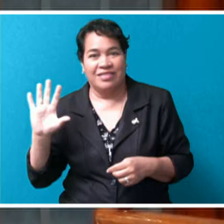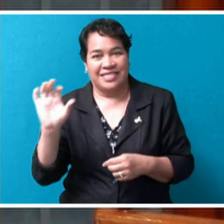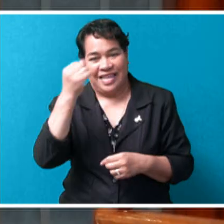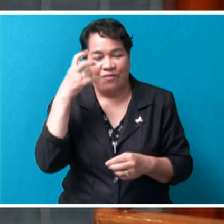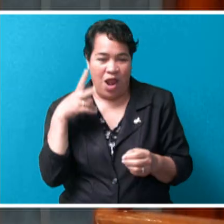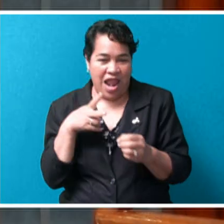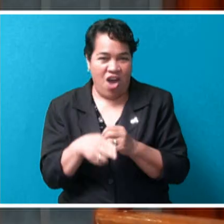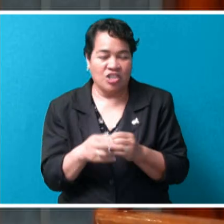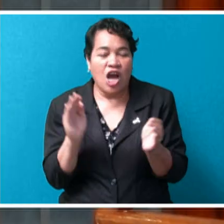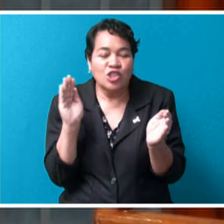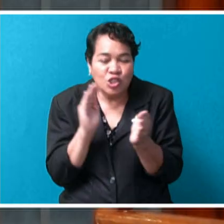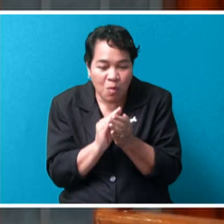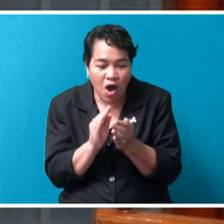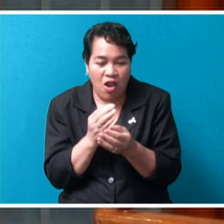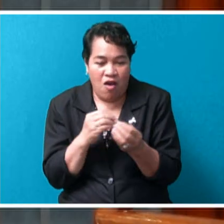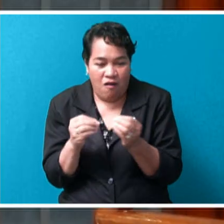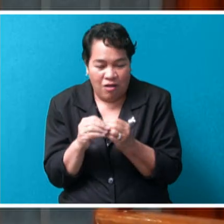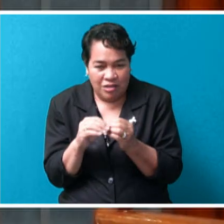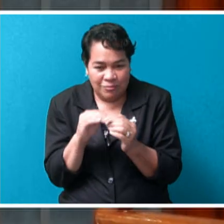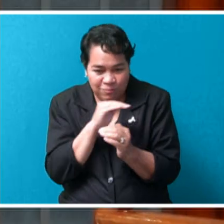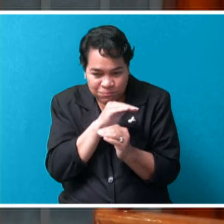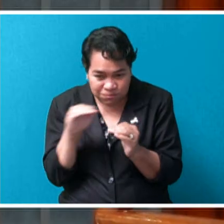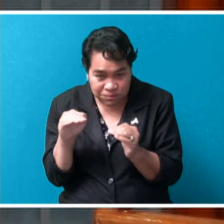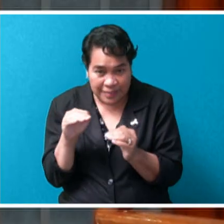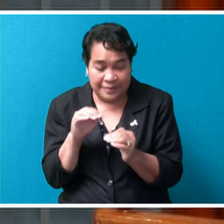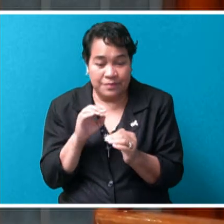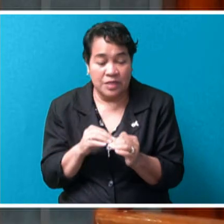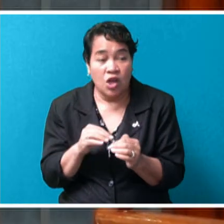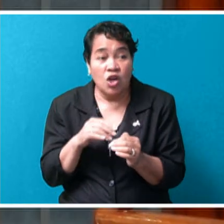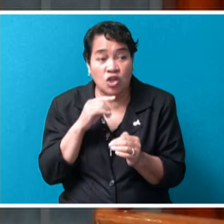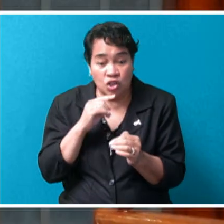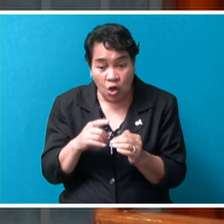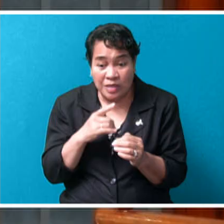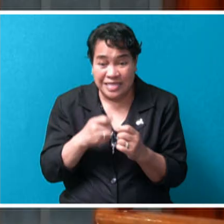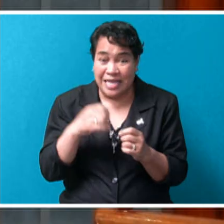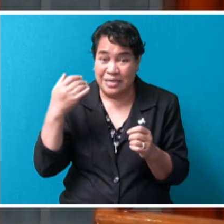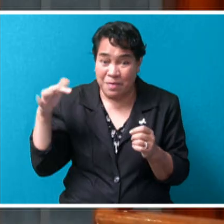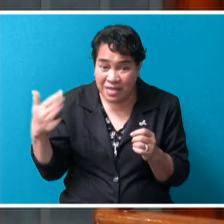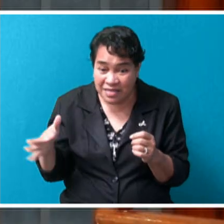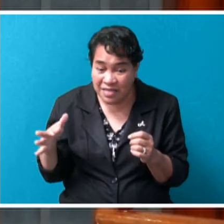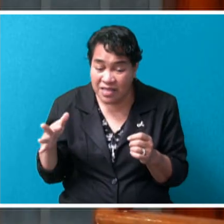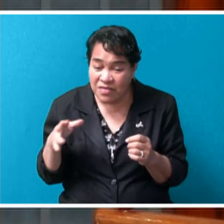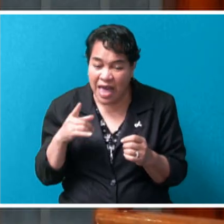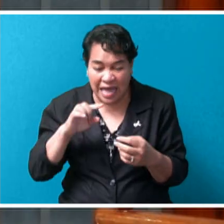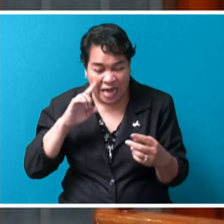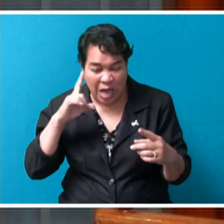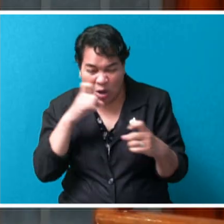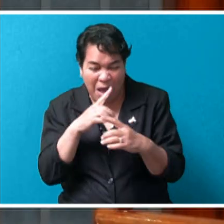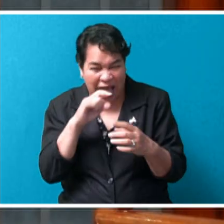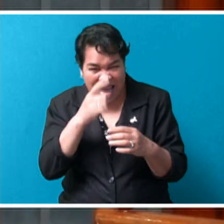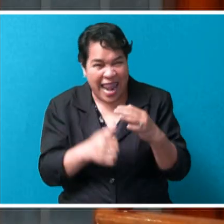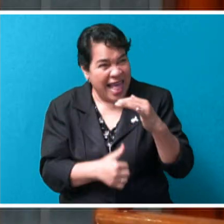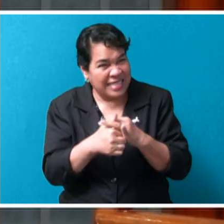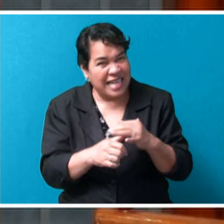the small offers regime. Whilst equity investment is expensive and complicated to access,